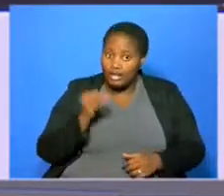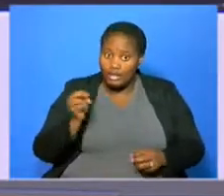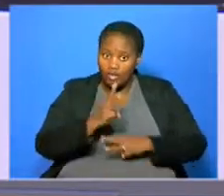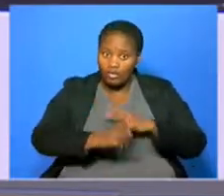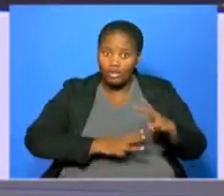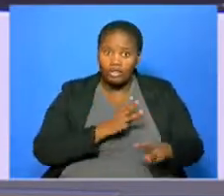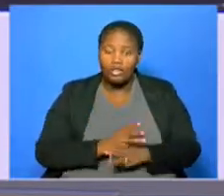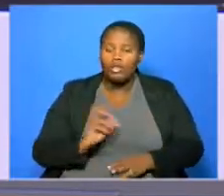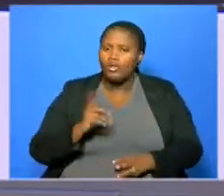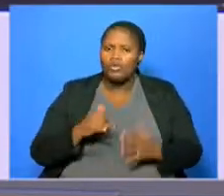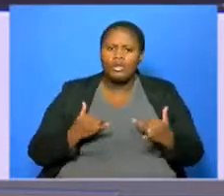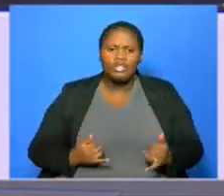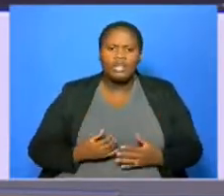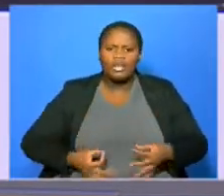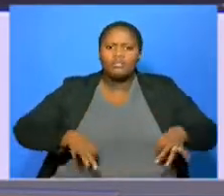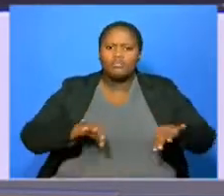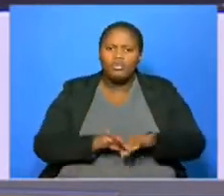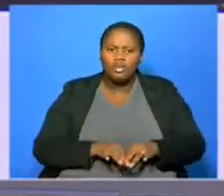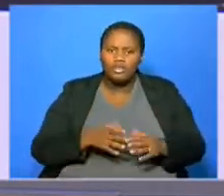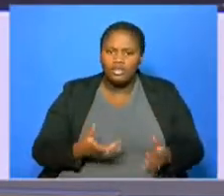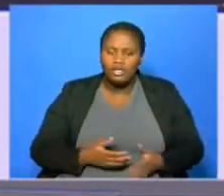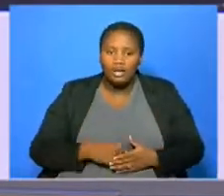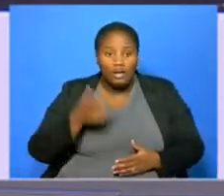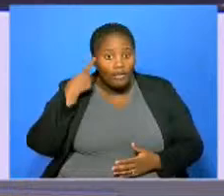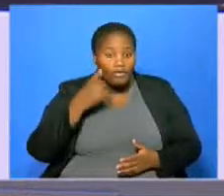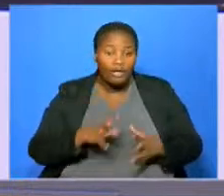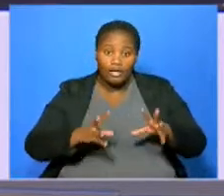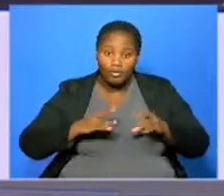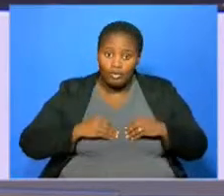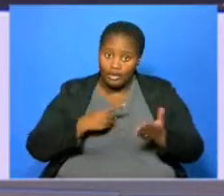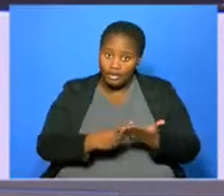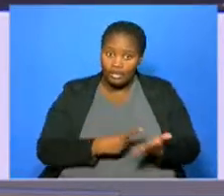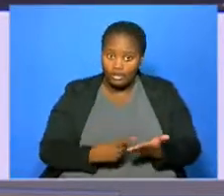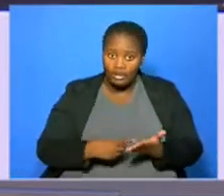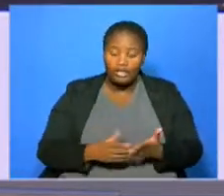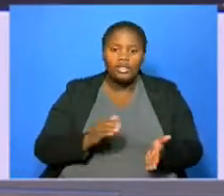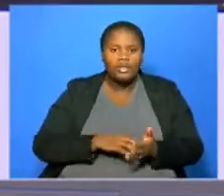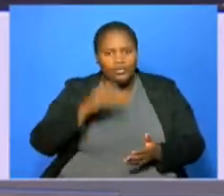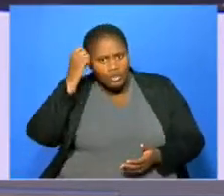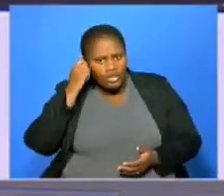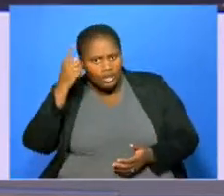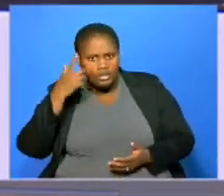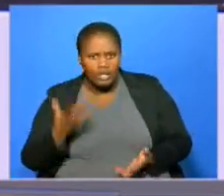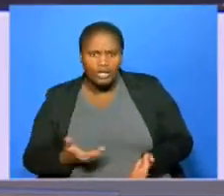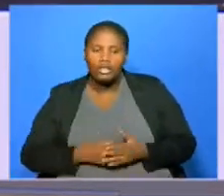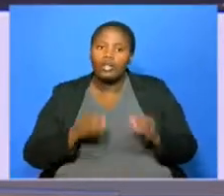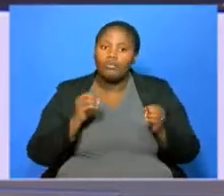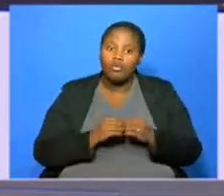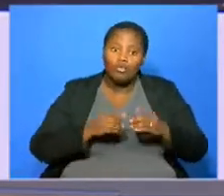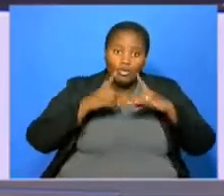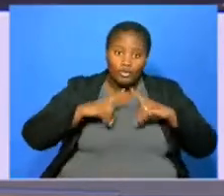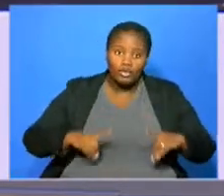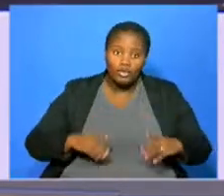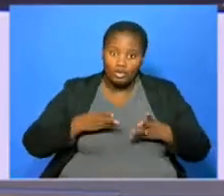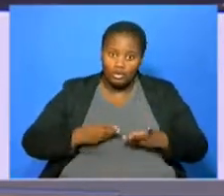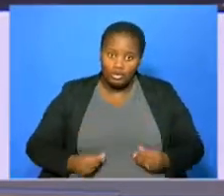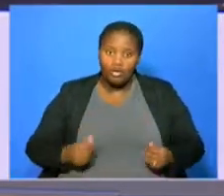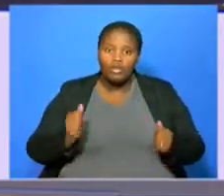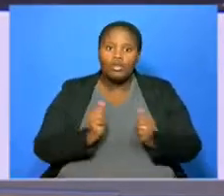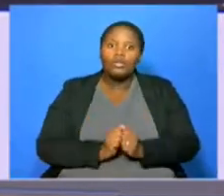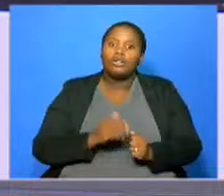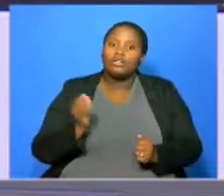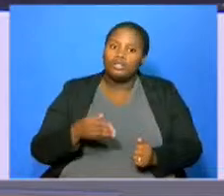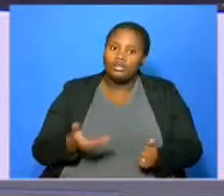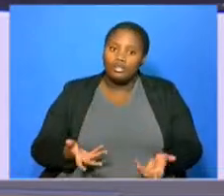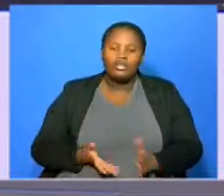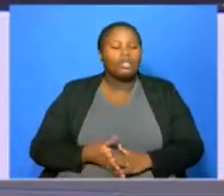to embrace the commitment for dialogue and mutual understanding for the peaceful resolution of this